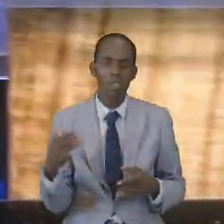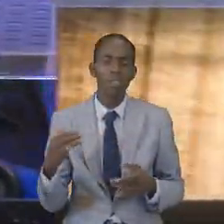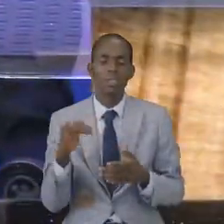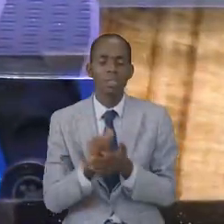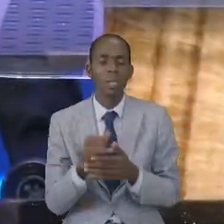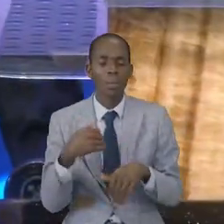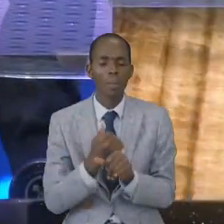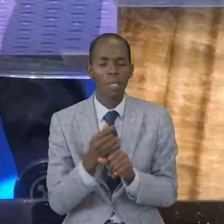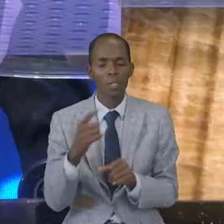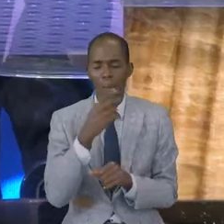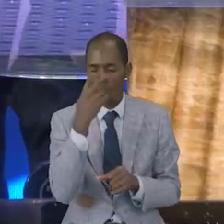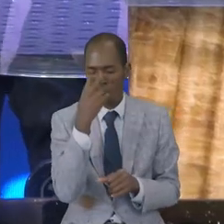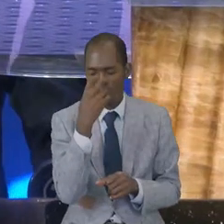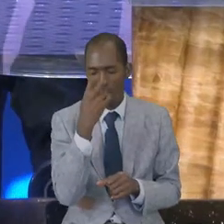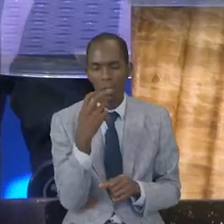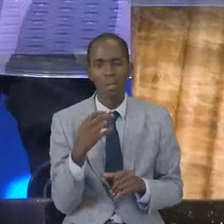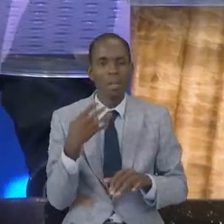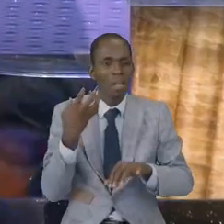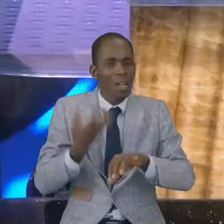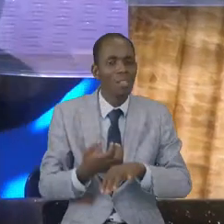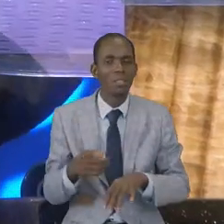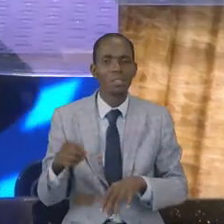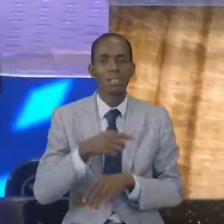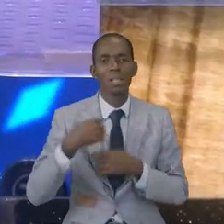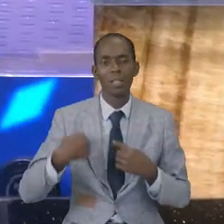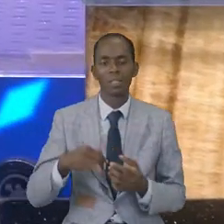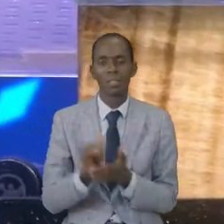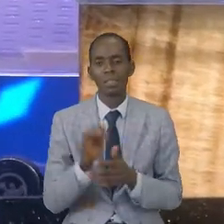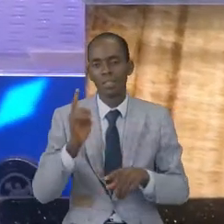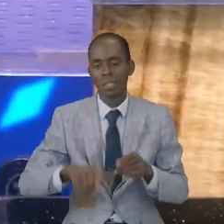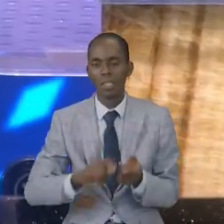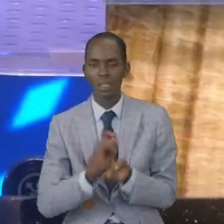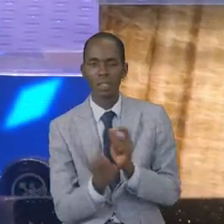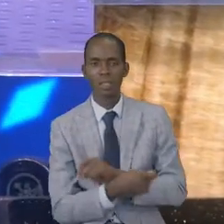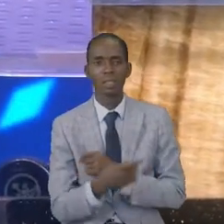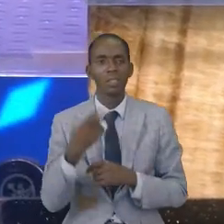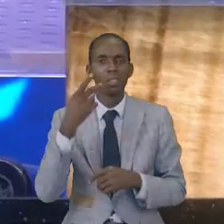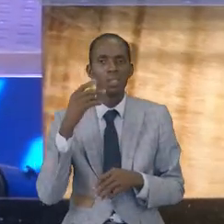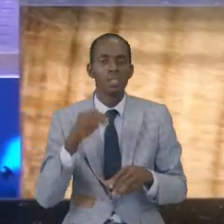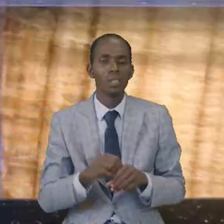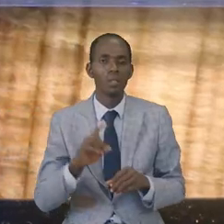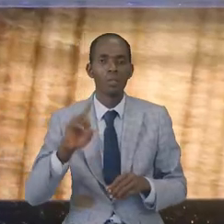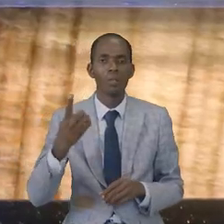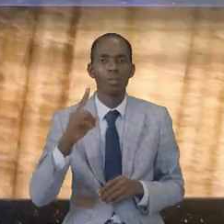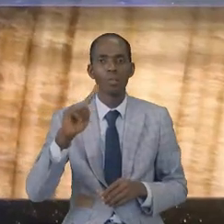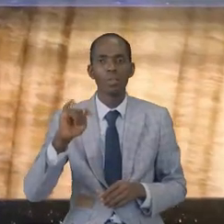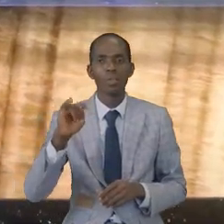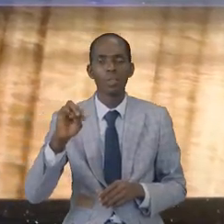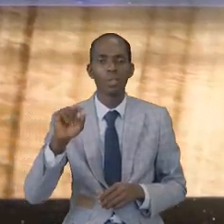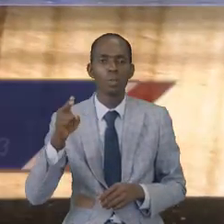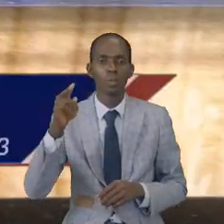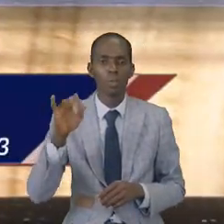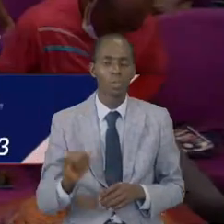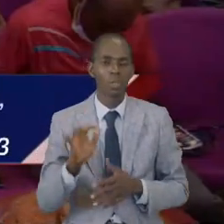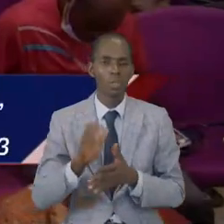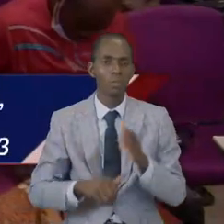them, hardens them, that they cannot turn around. It tells us in 1 First Timothy chapter